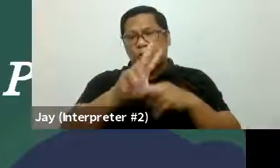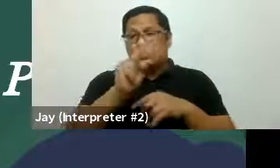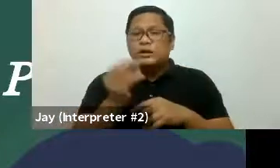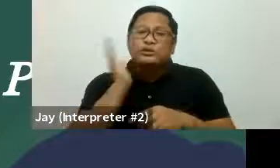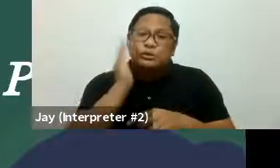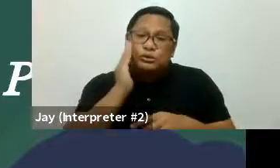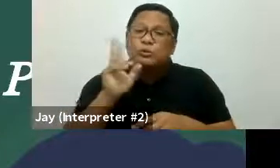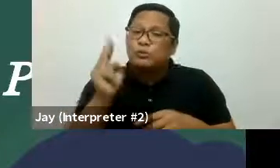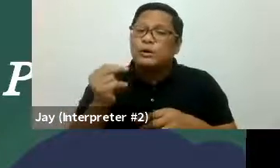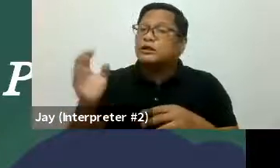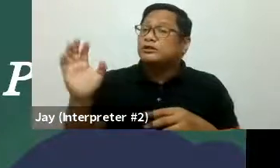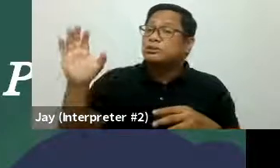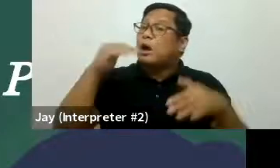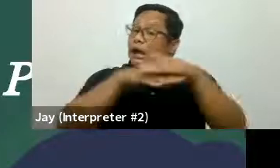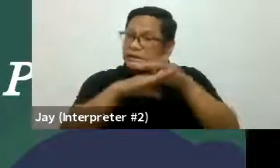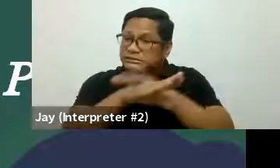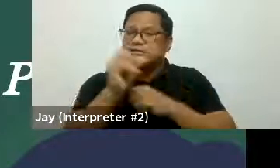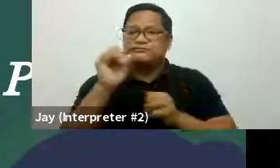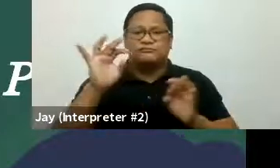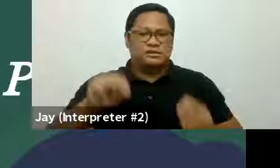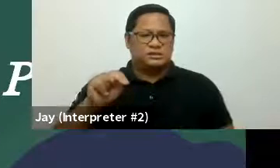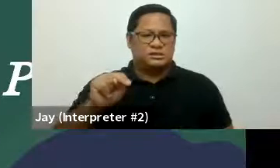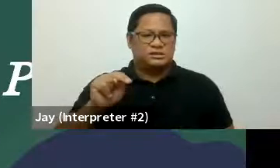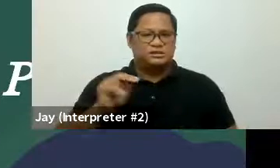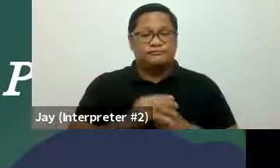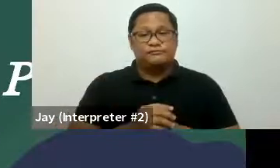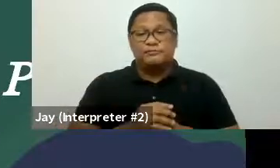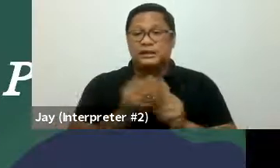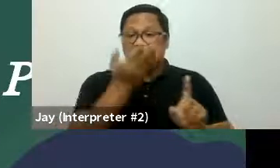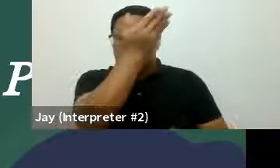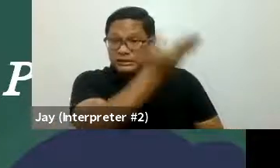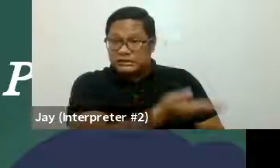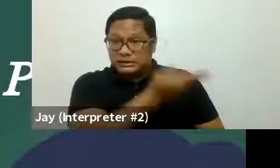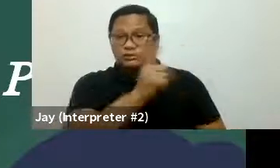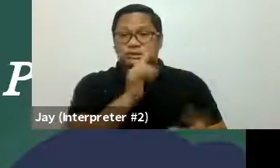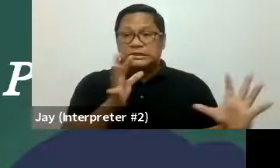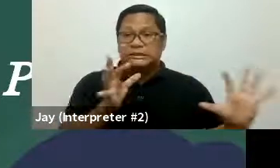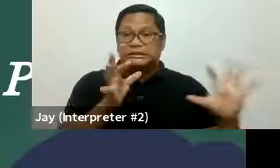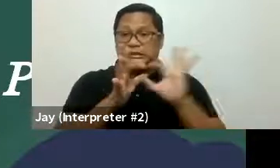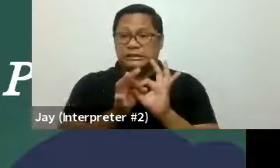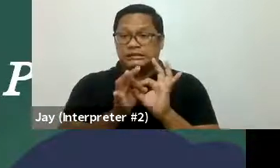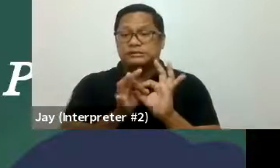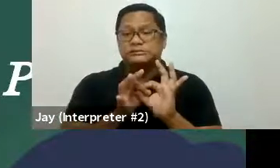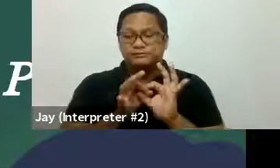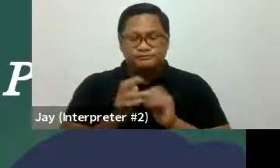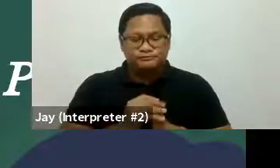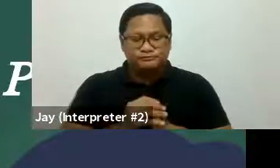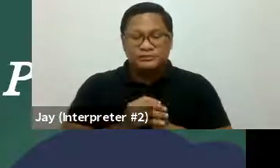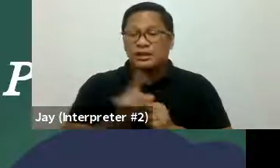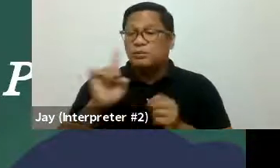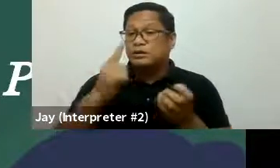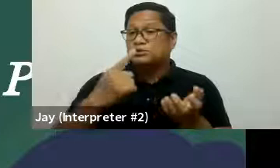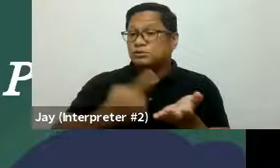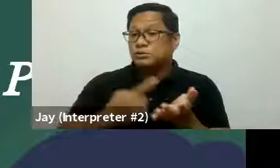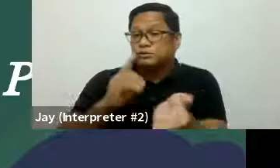services whenever he or she needs it. And this item really links to what Dr. Ulep and